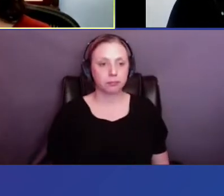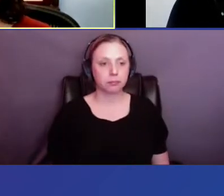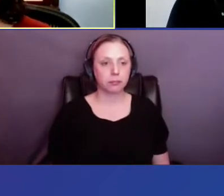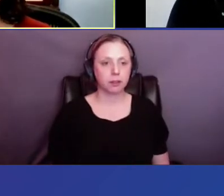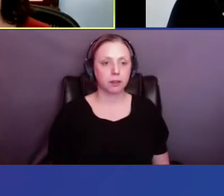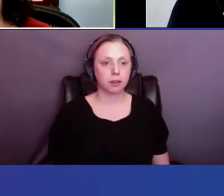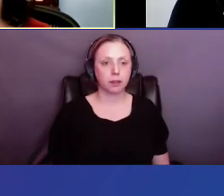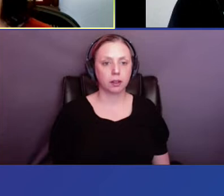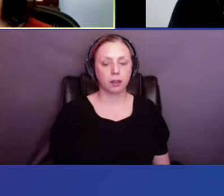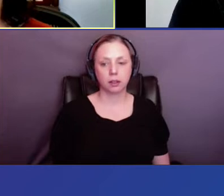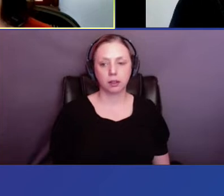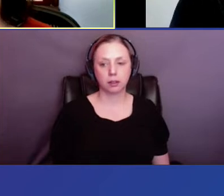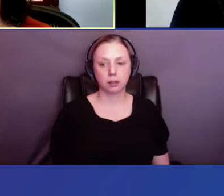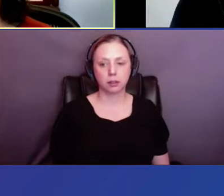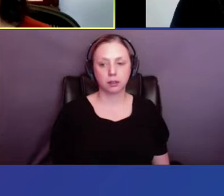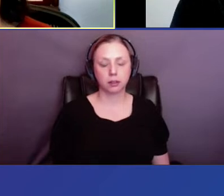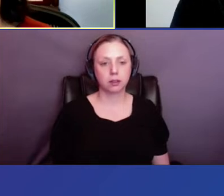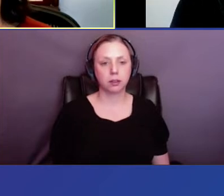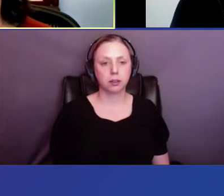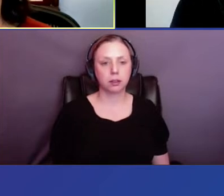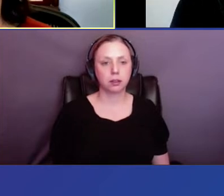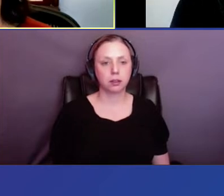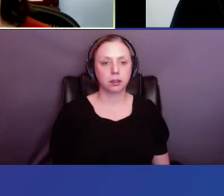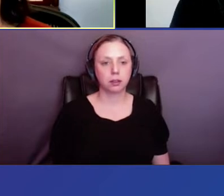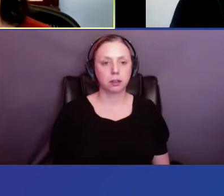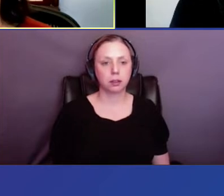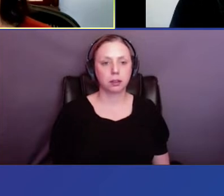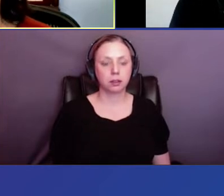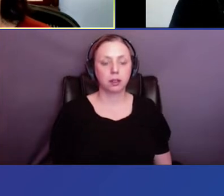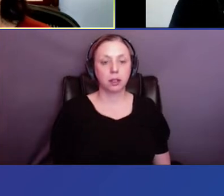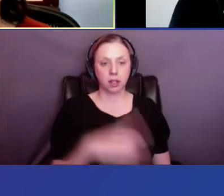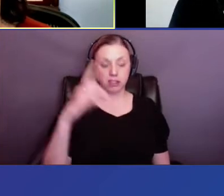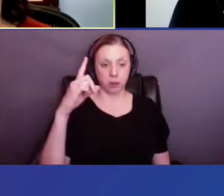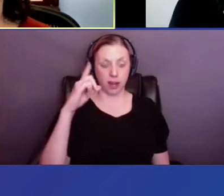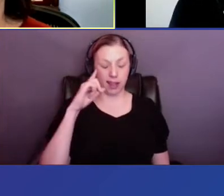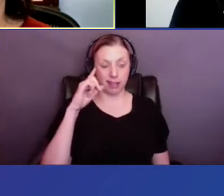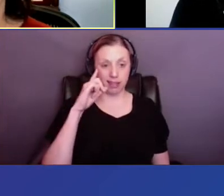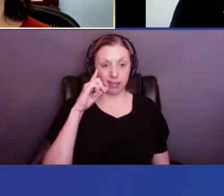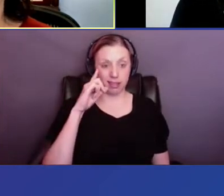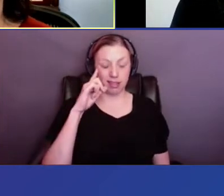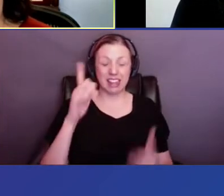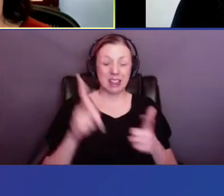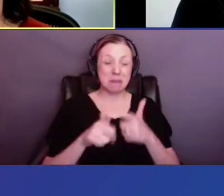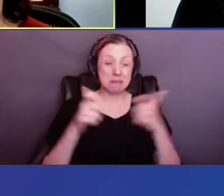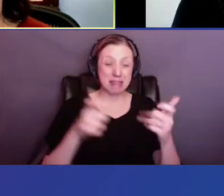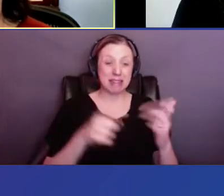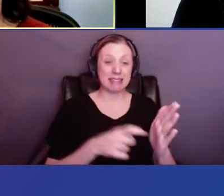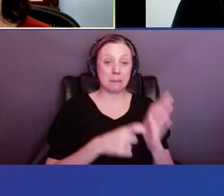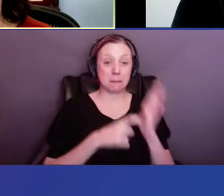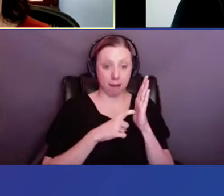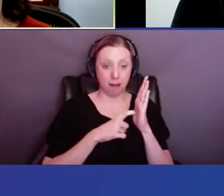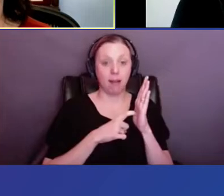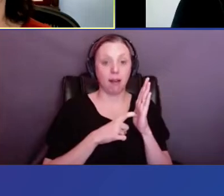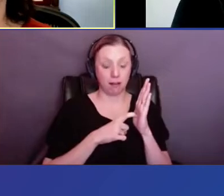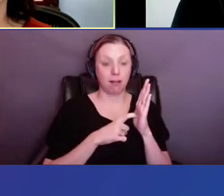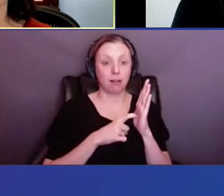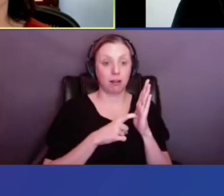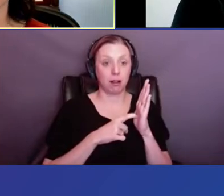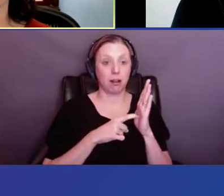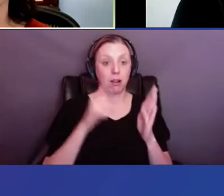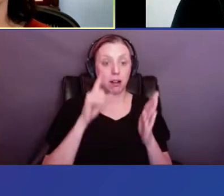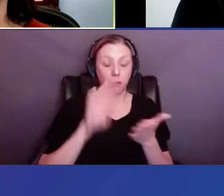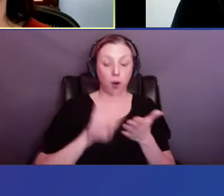Well, I'll just say, I think the turnout, the massive demand of relief